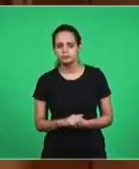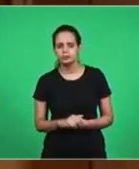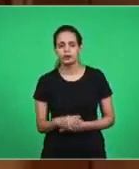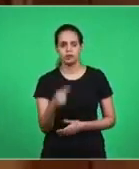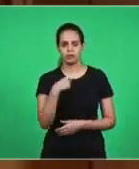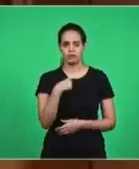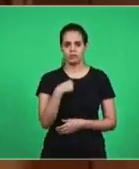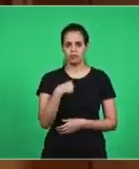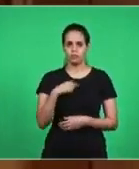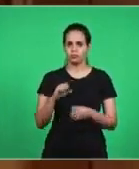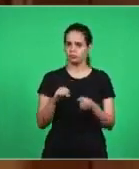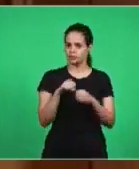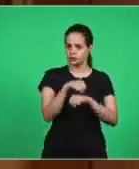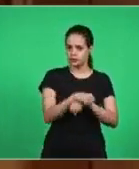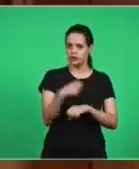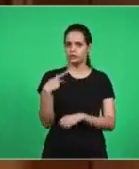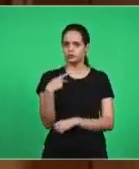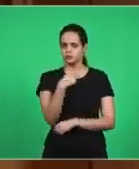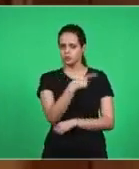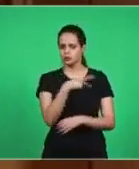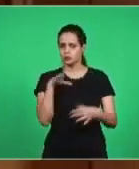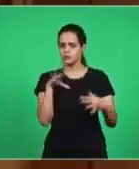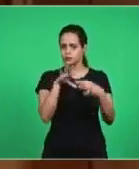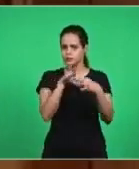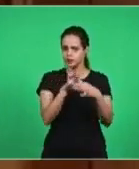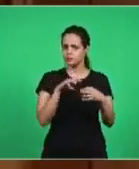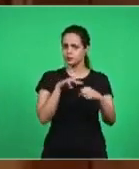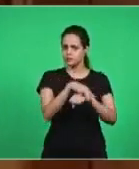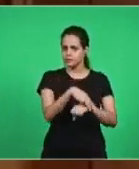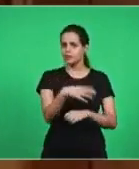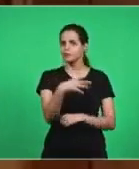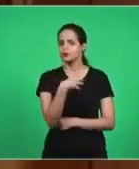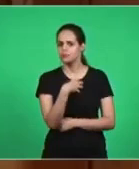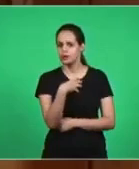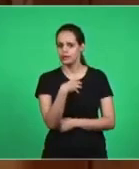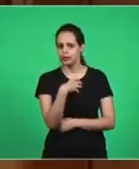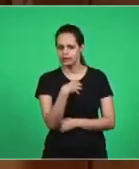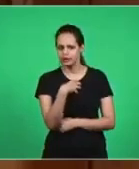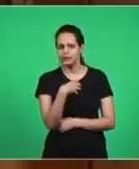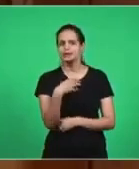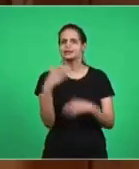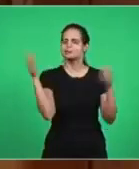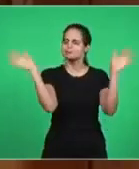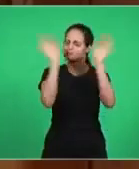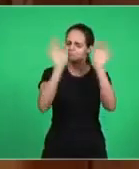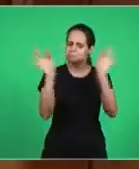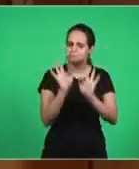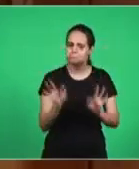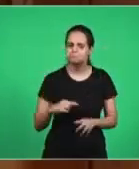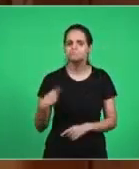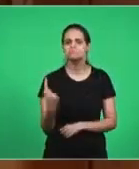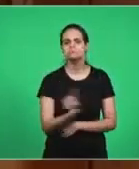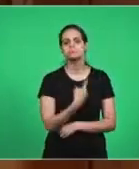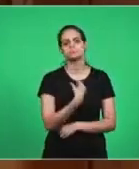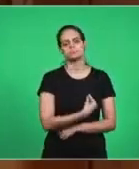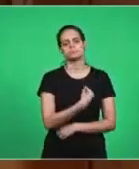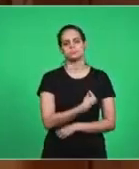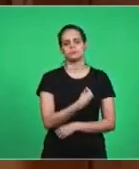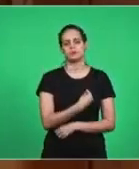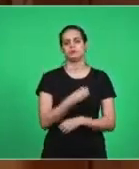I'm under the Minister Pastor Santana in Tamaraju, Bahia. It is an honor for us to be here in